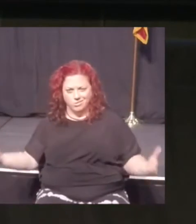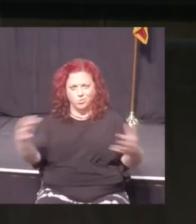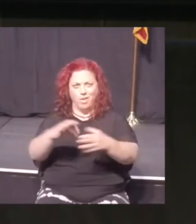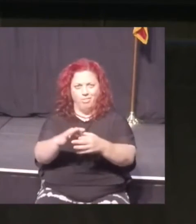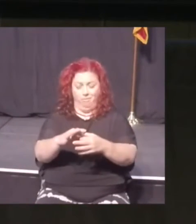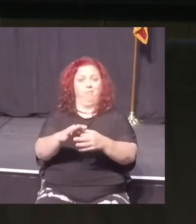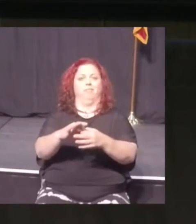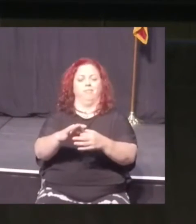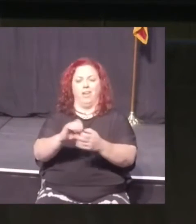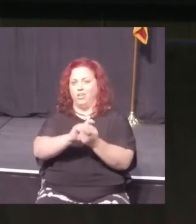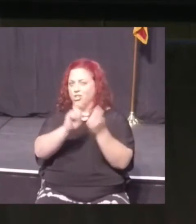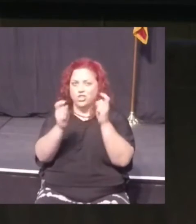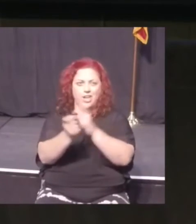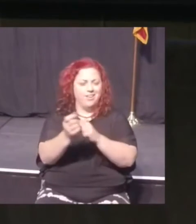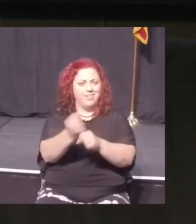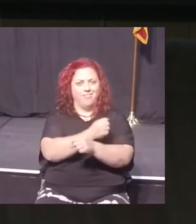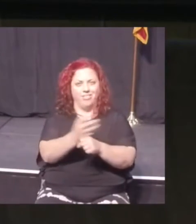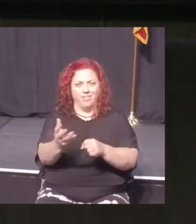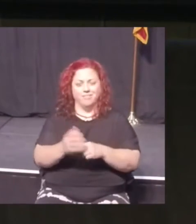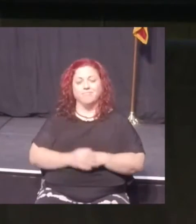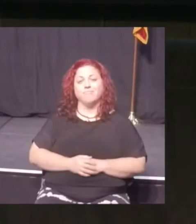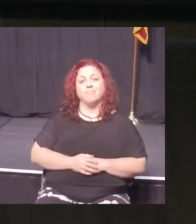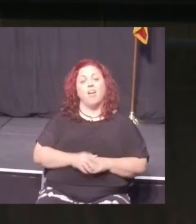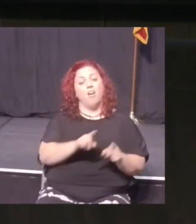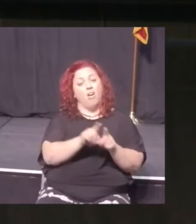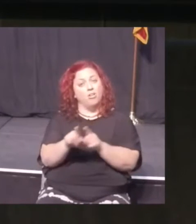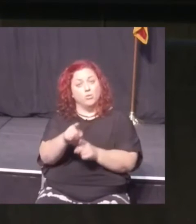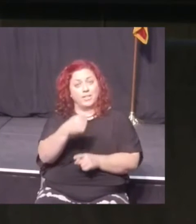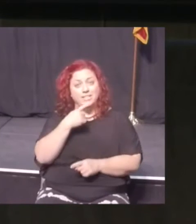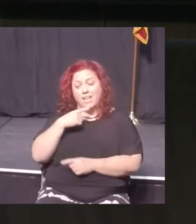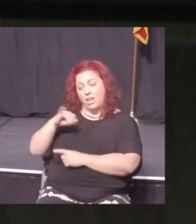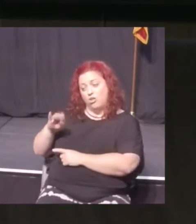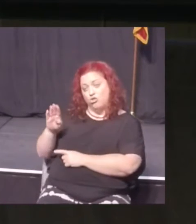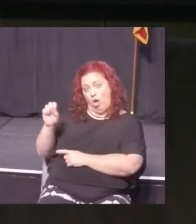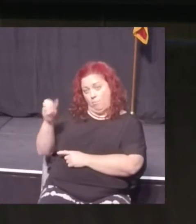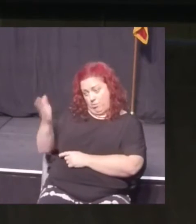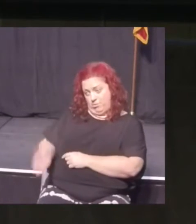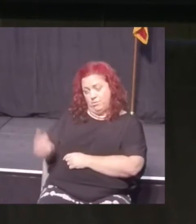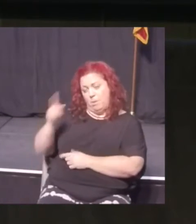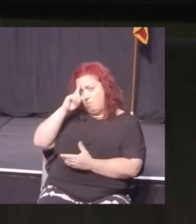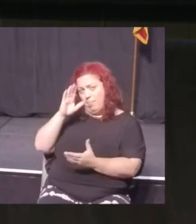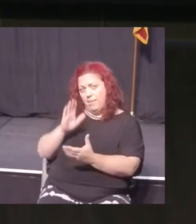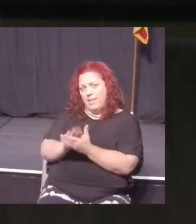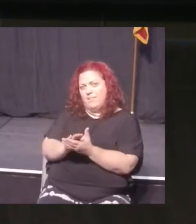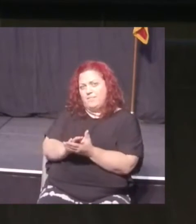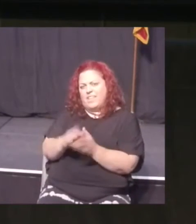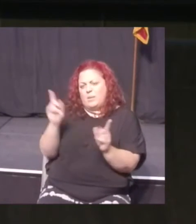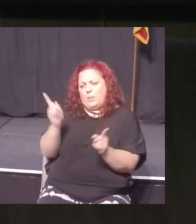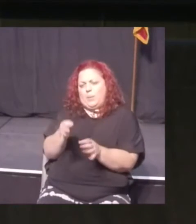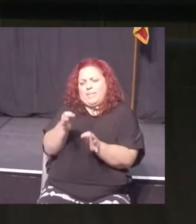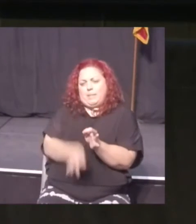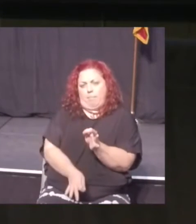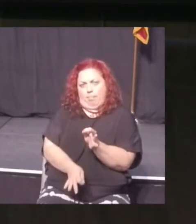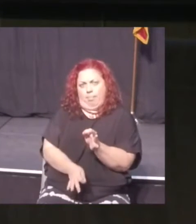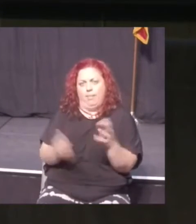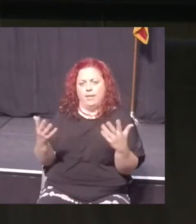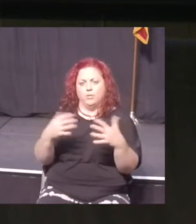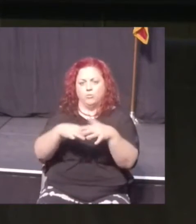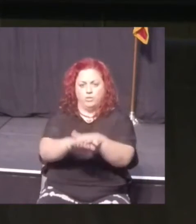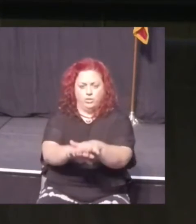innovation." Isaacson also pointed out that Jobs believed in simplicity and seamless